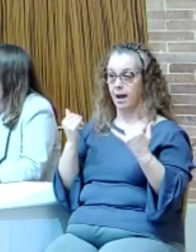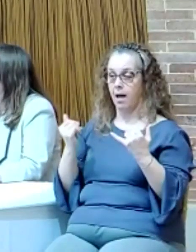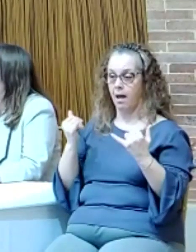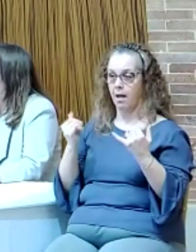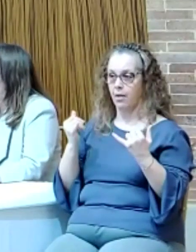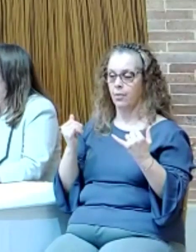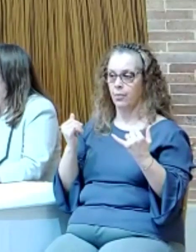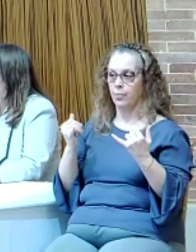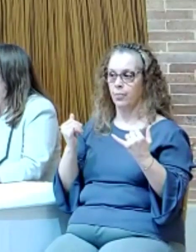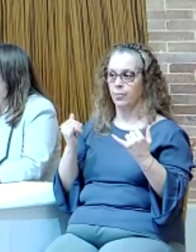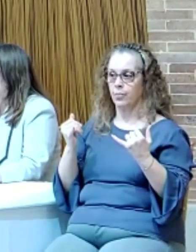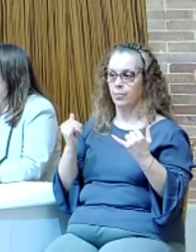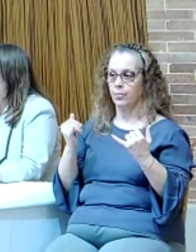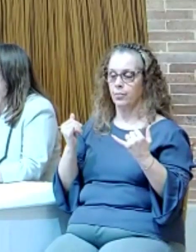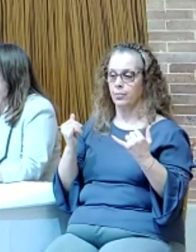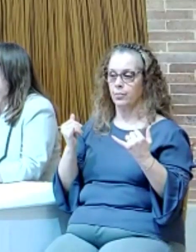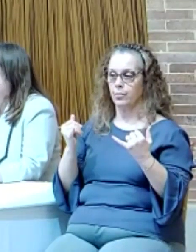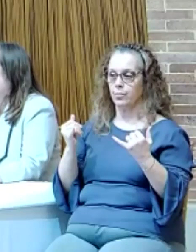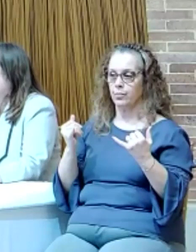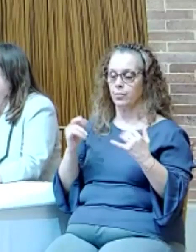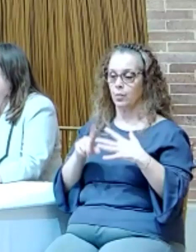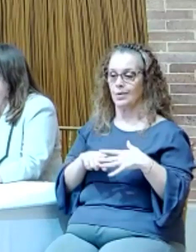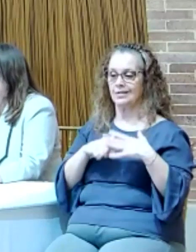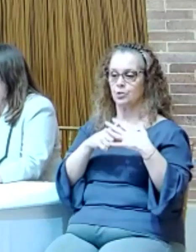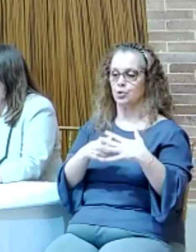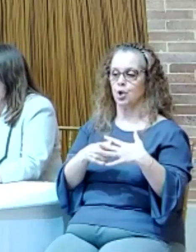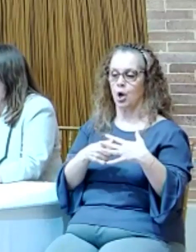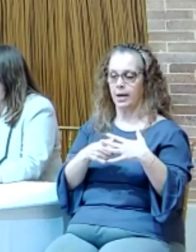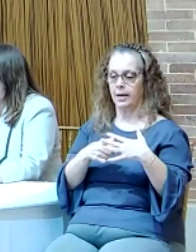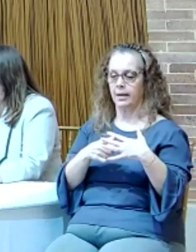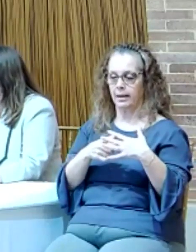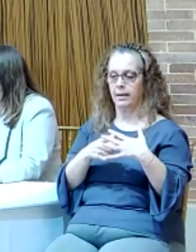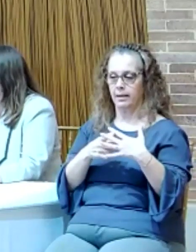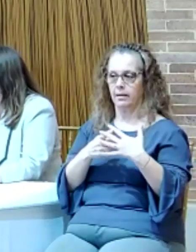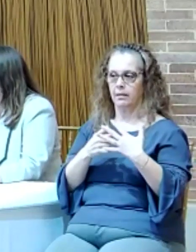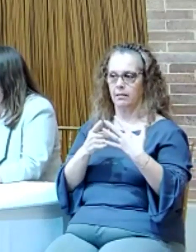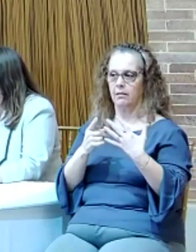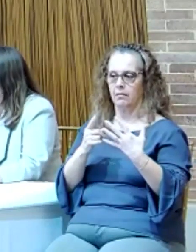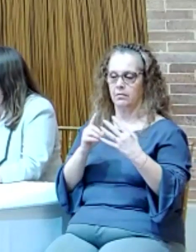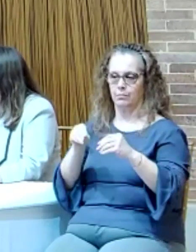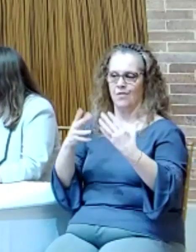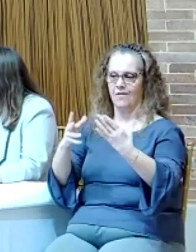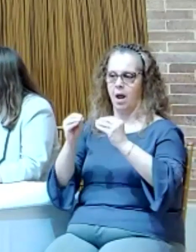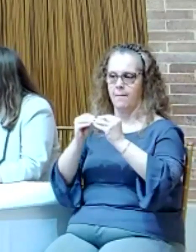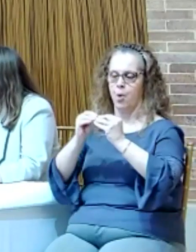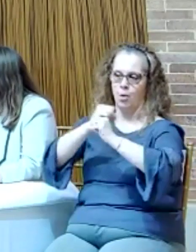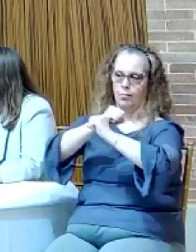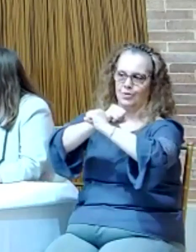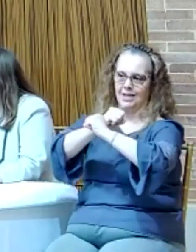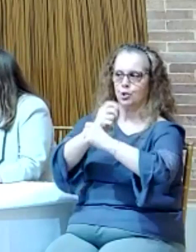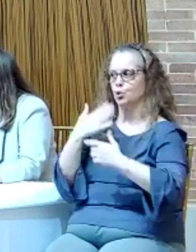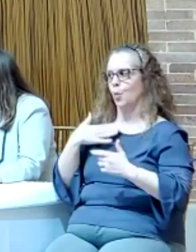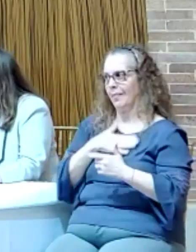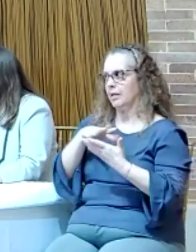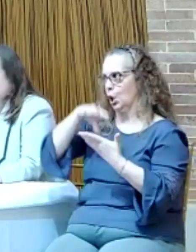where we're um we're entering into a period where people will have greater protection so please educate yourself on